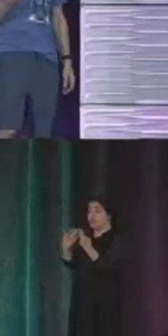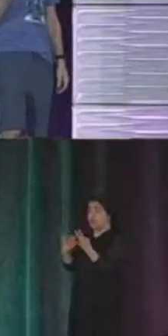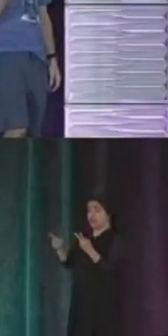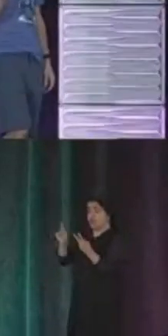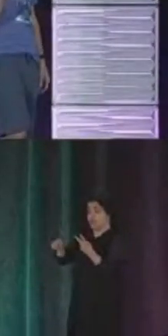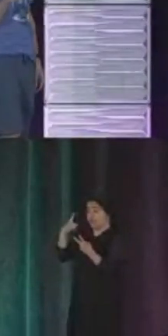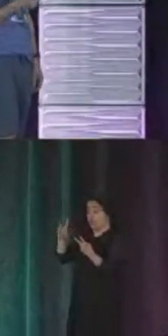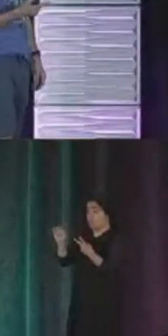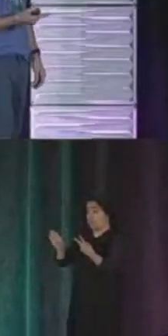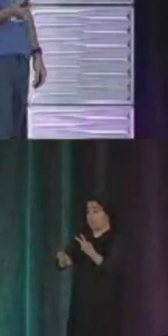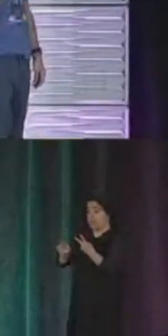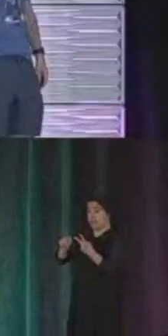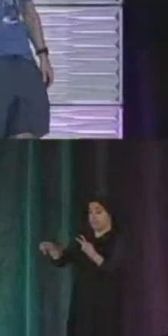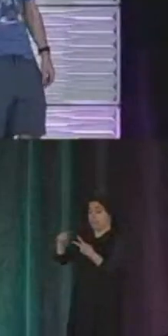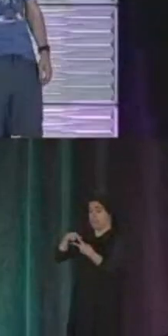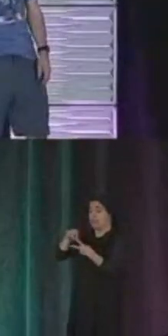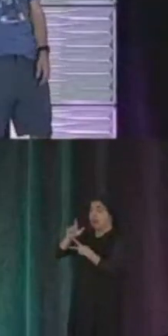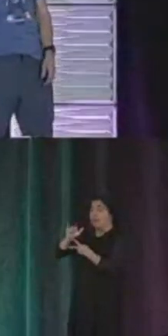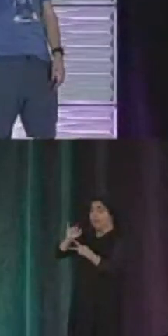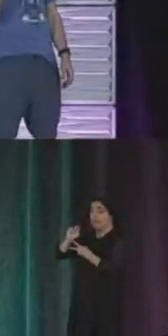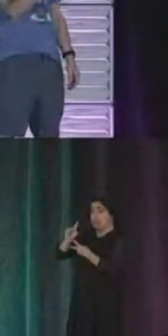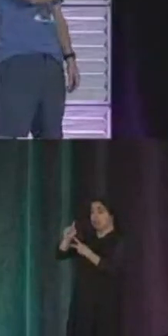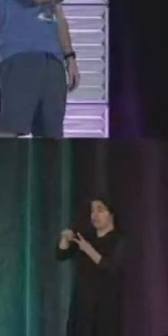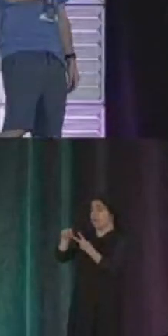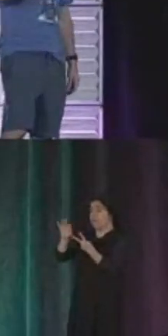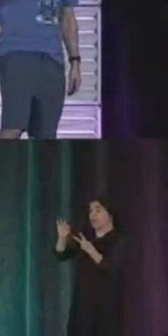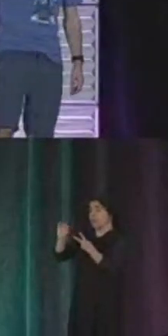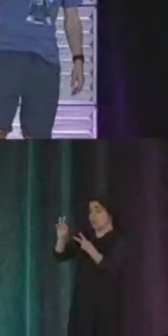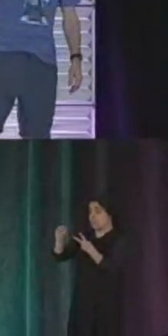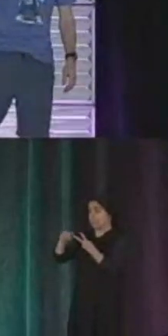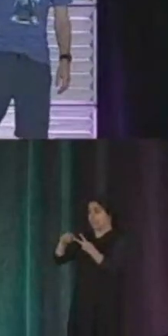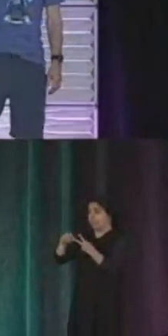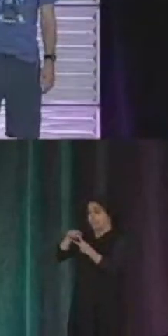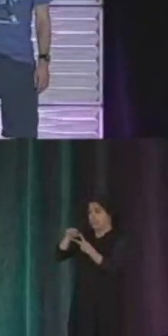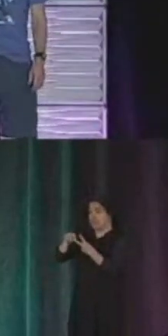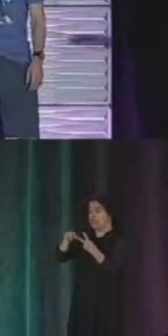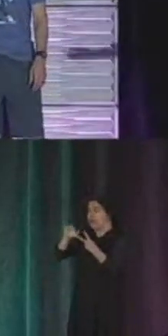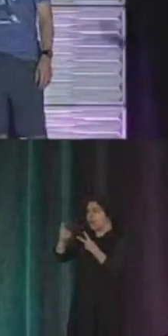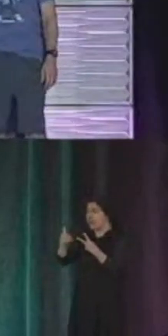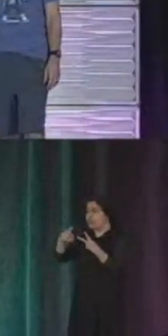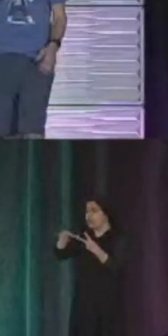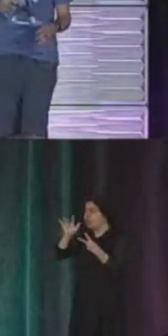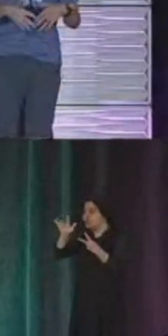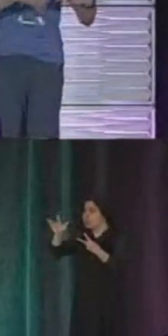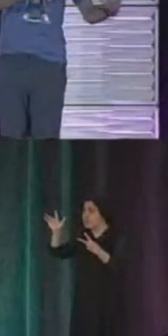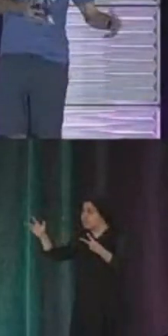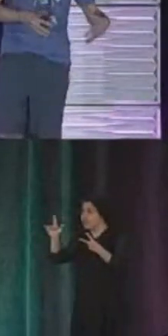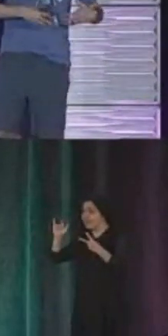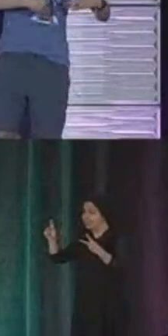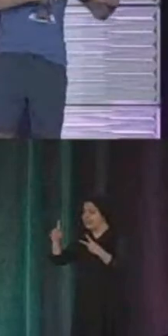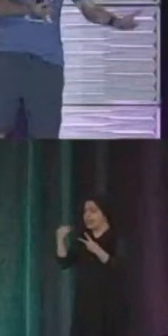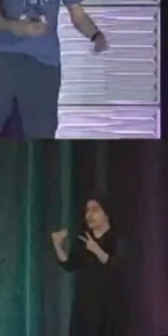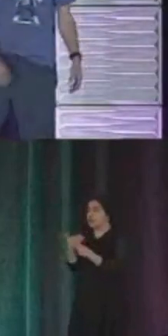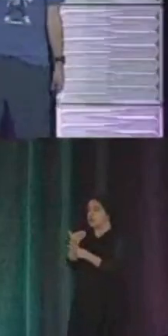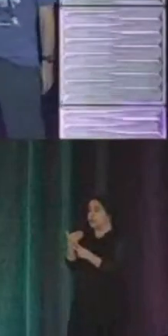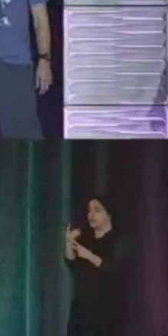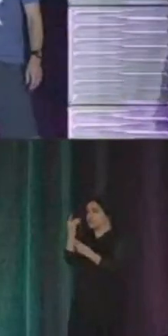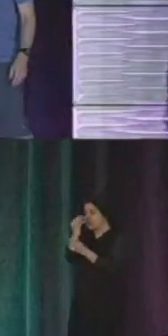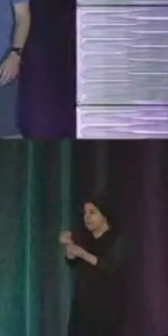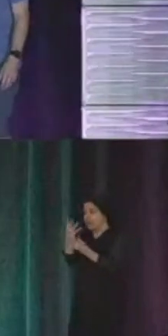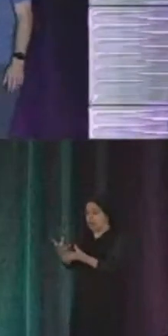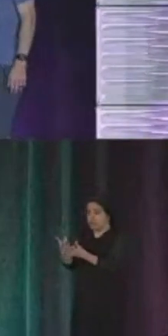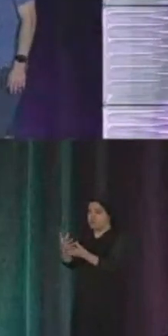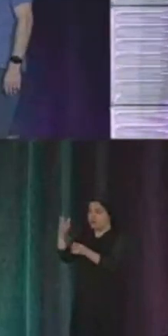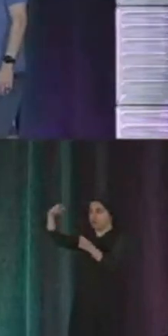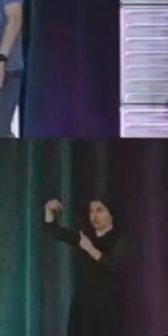web application: links and forms. So a way to navigate between pages and a way to tell the server new data, like update the server